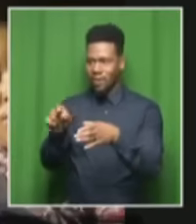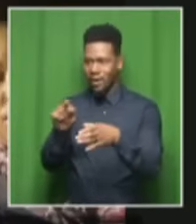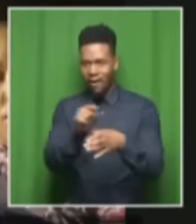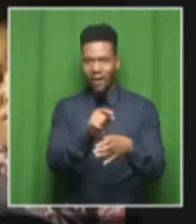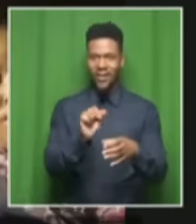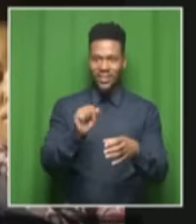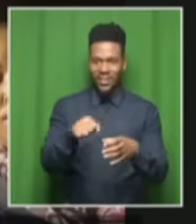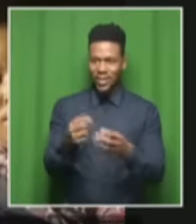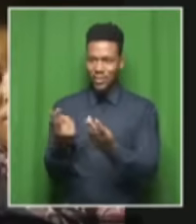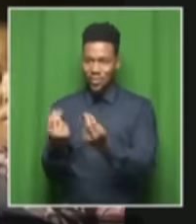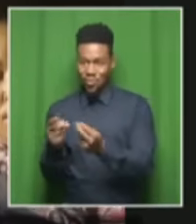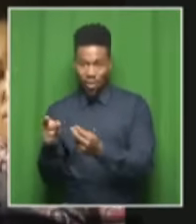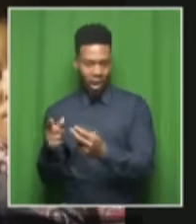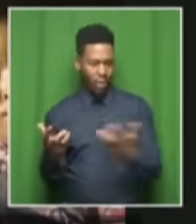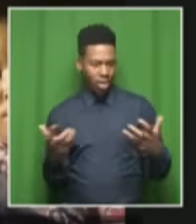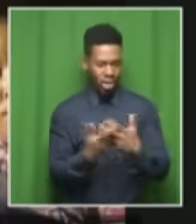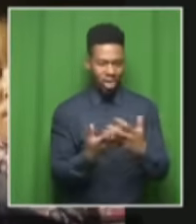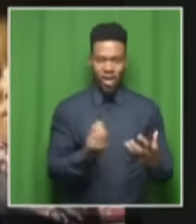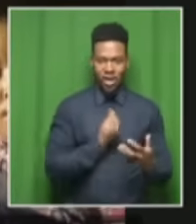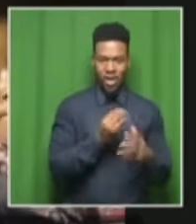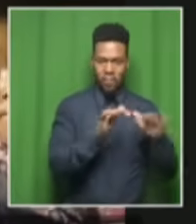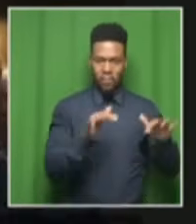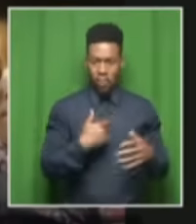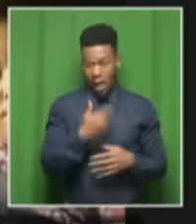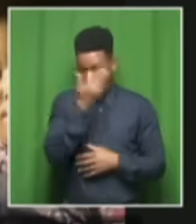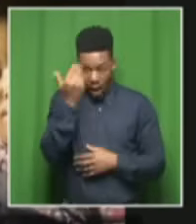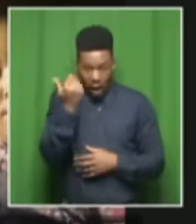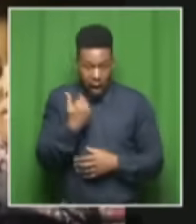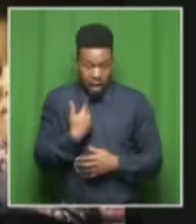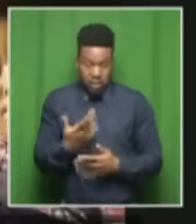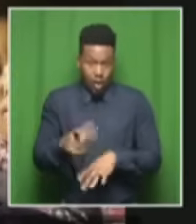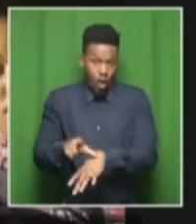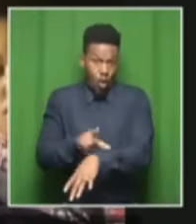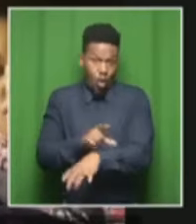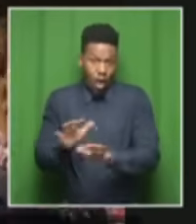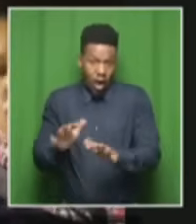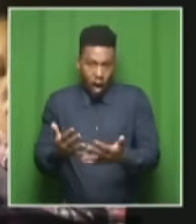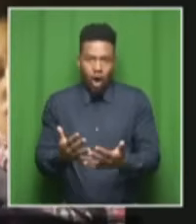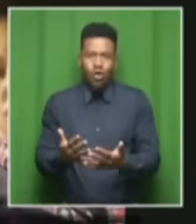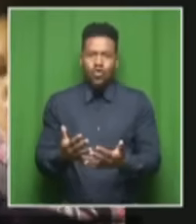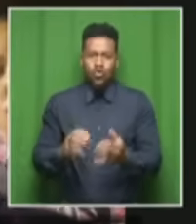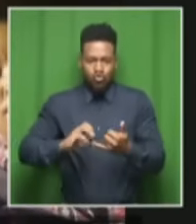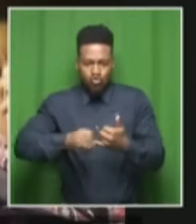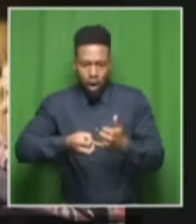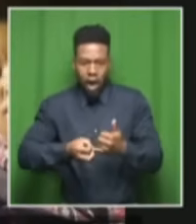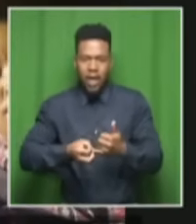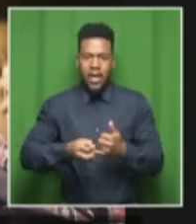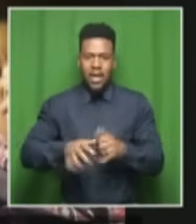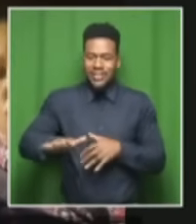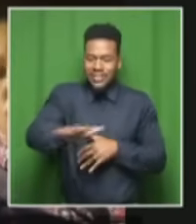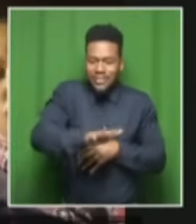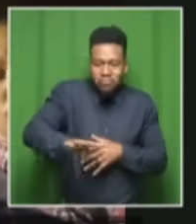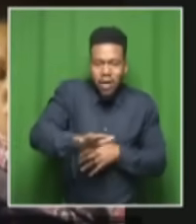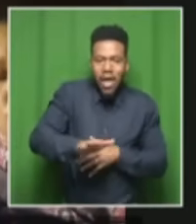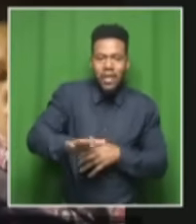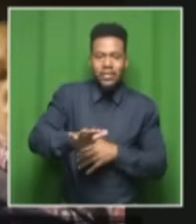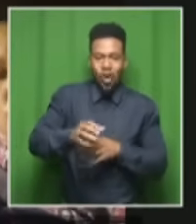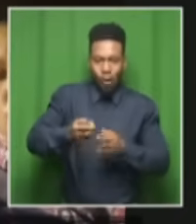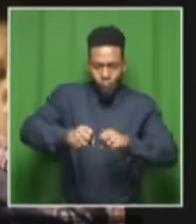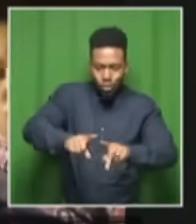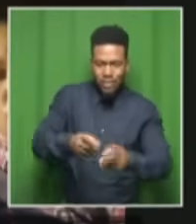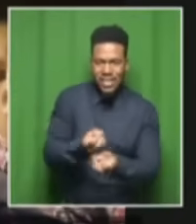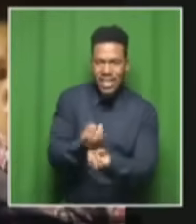needs of young people, I don't know, you know, how long it will take for them to create a room for young people. And I think this is evidenced